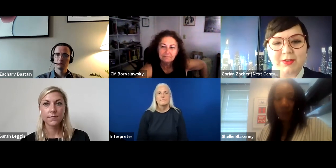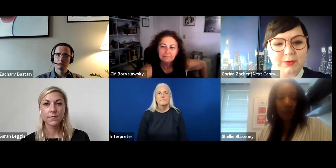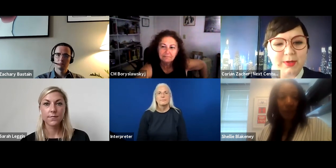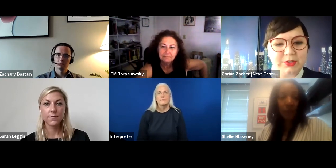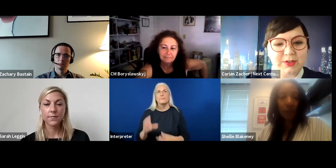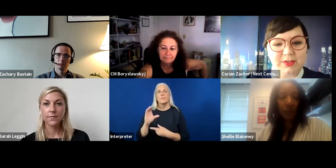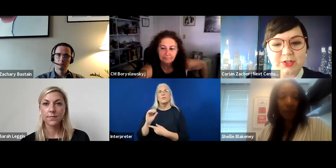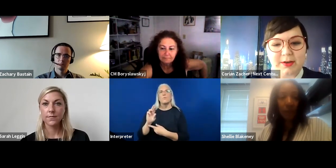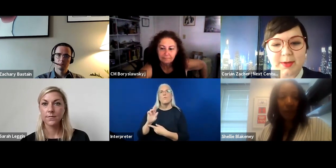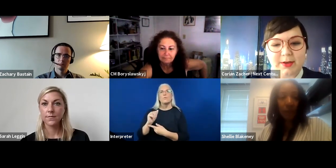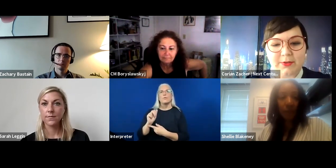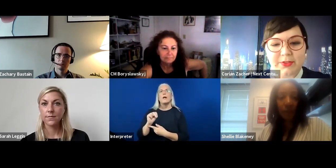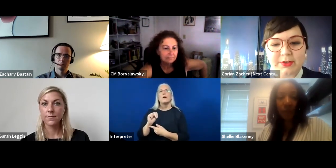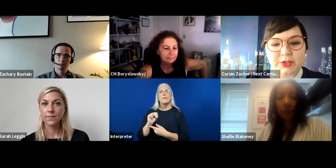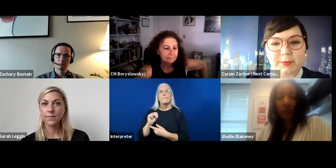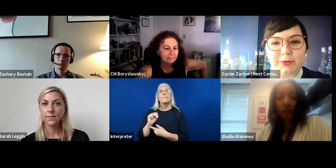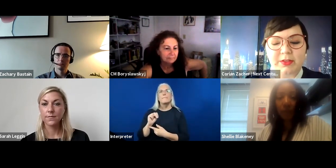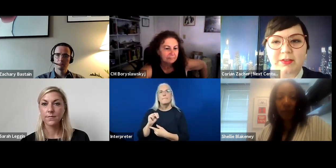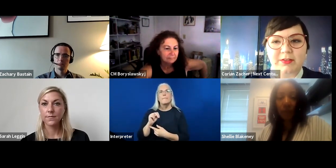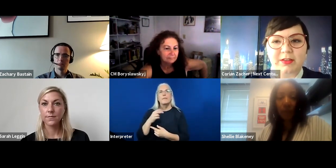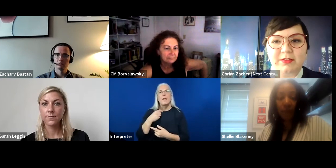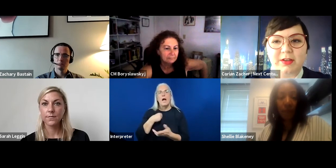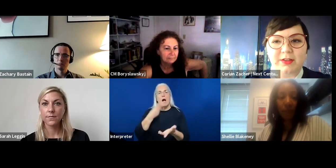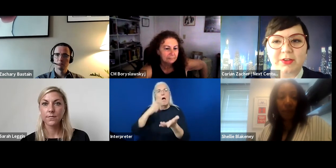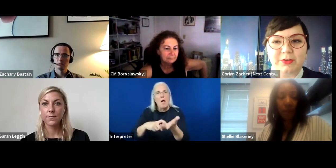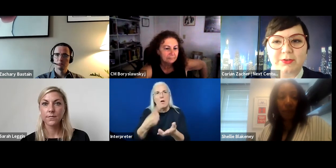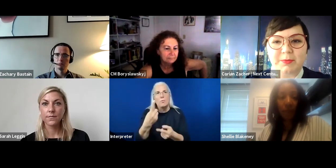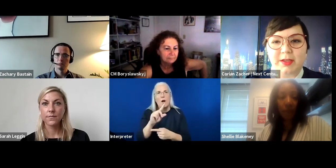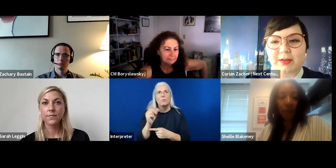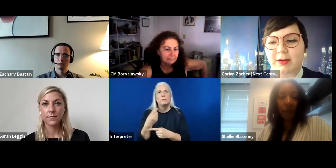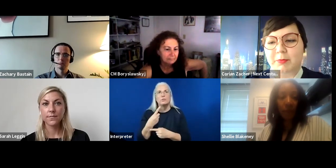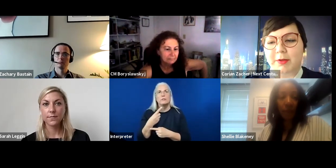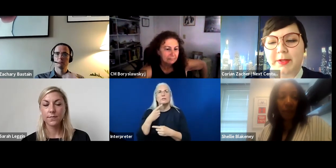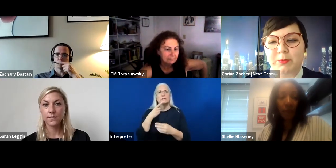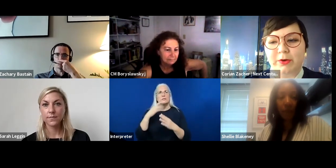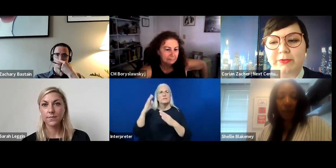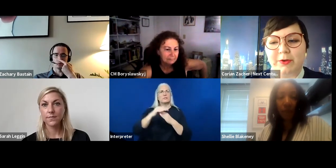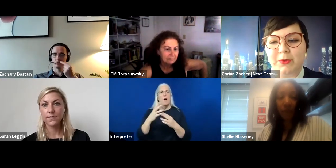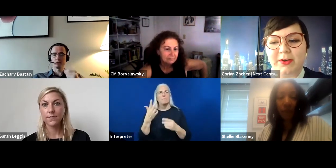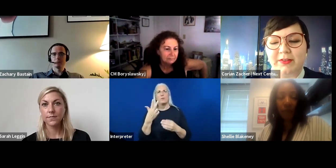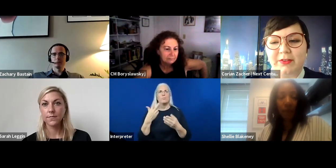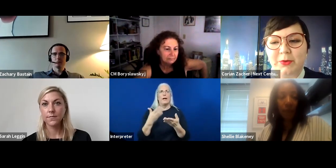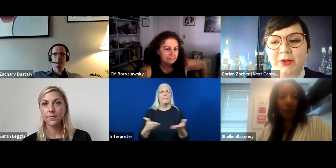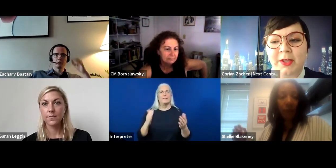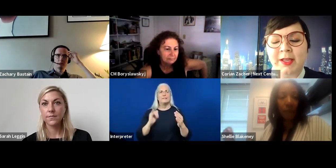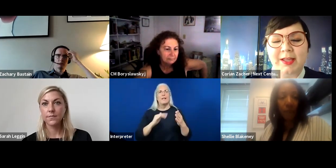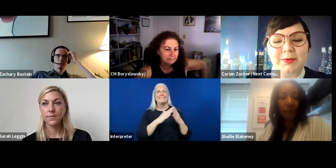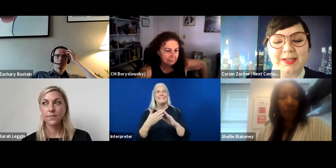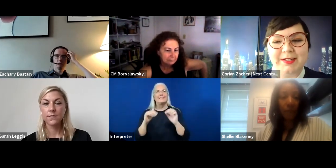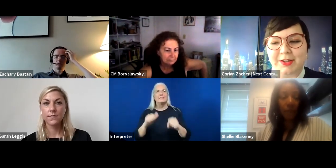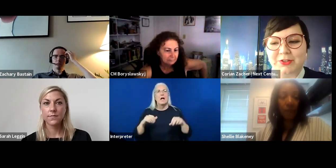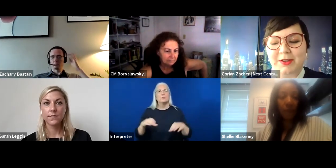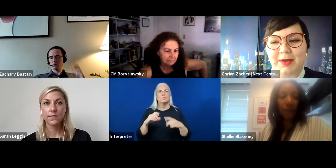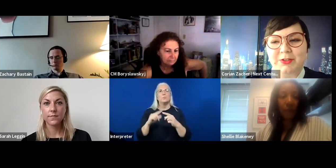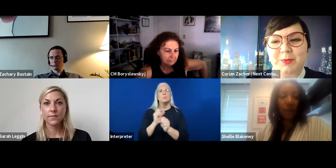I saw the question in the chat about the top 3 things that cities could do to make broadband more affordable and accessible. And